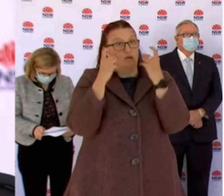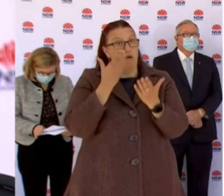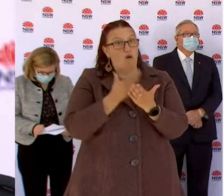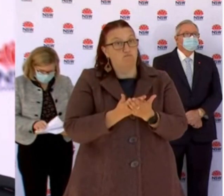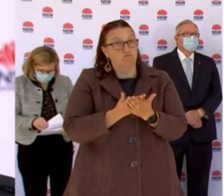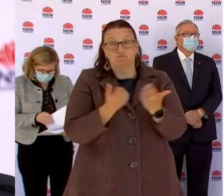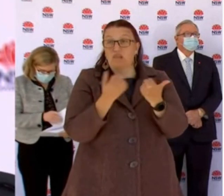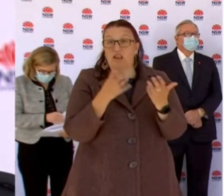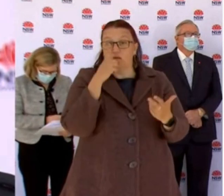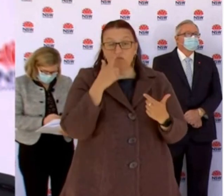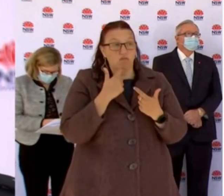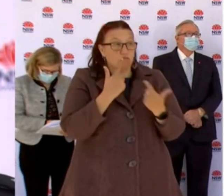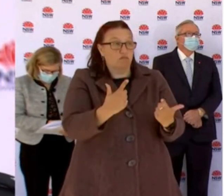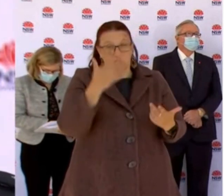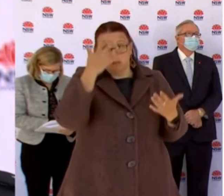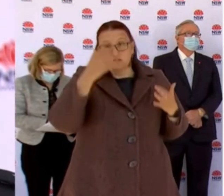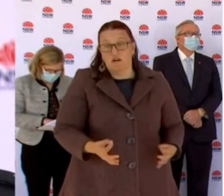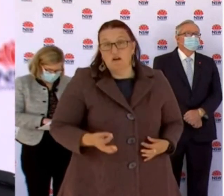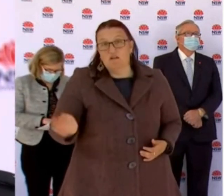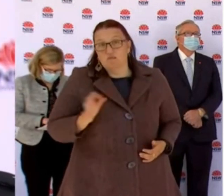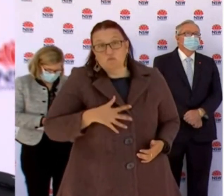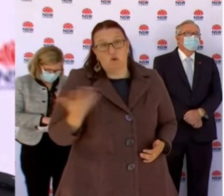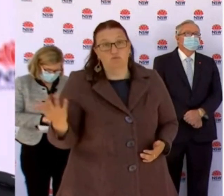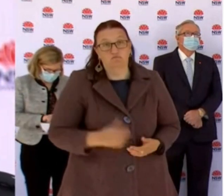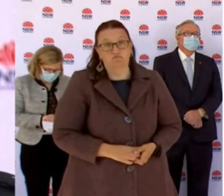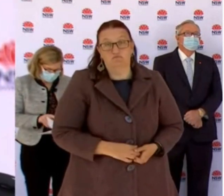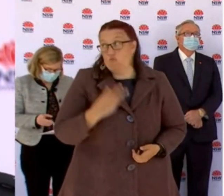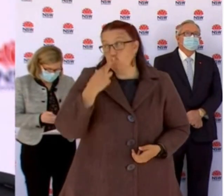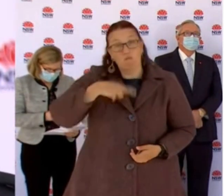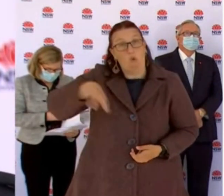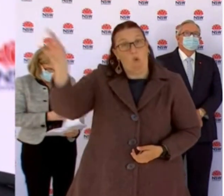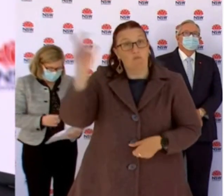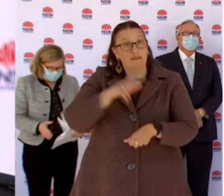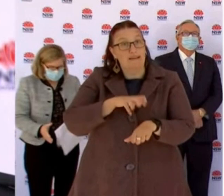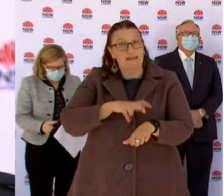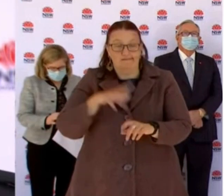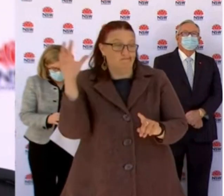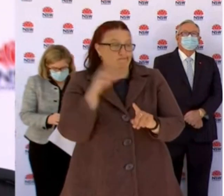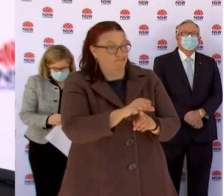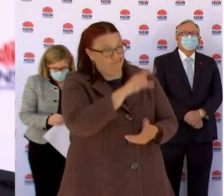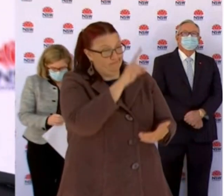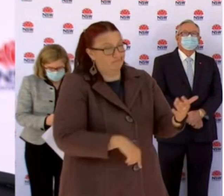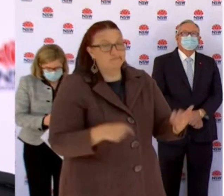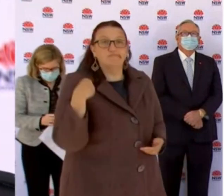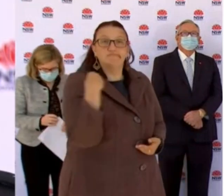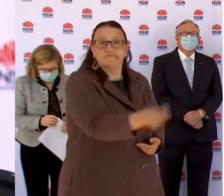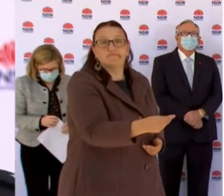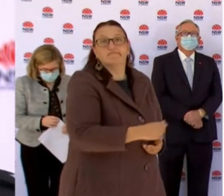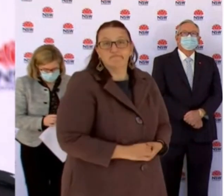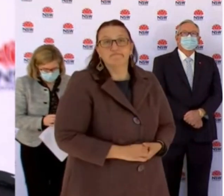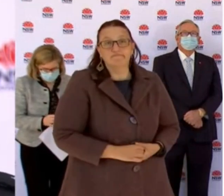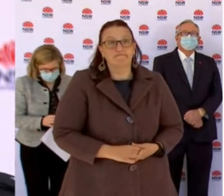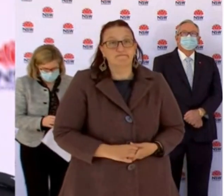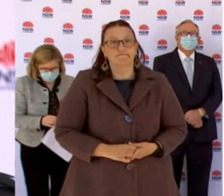were many people who chose not to do that, and they were reported and infringed by police. The other activity